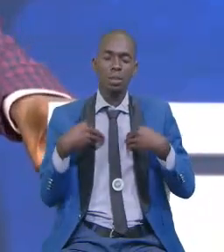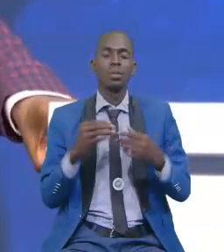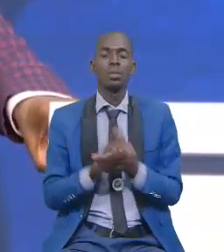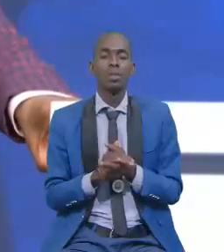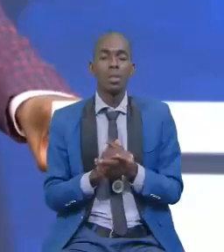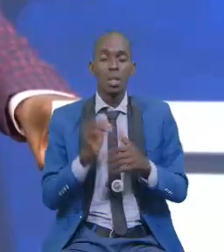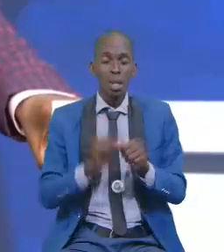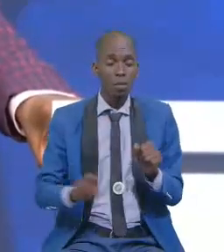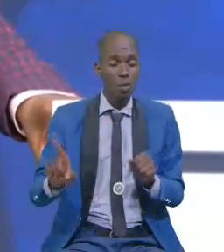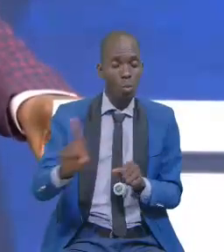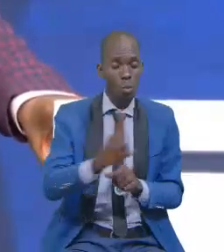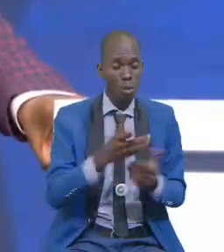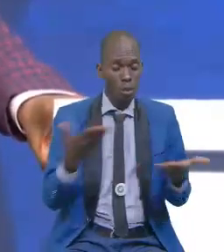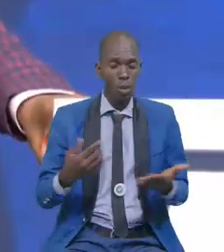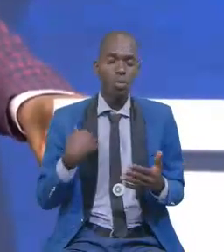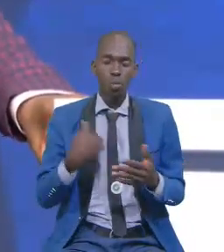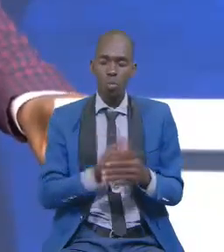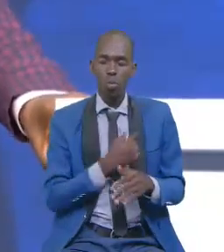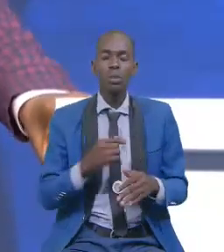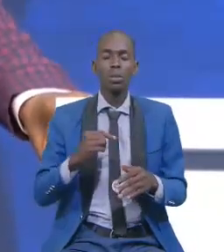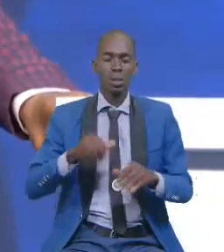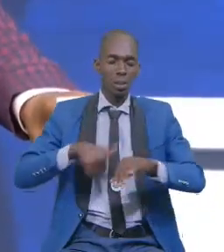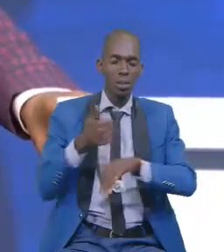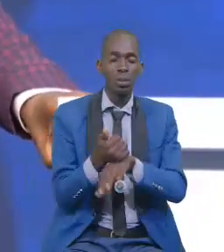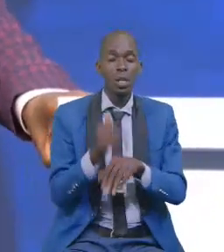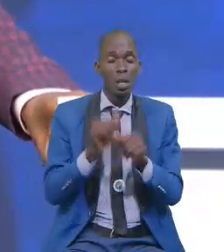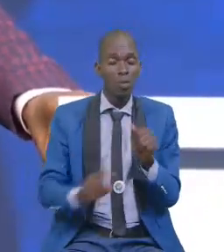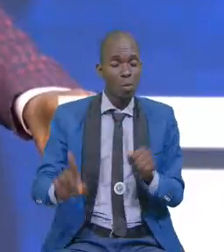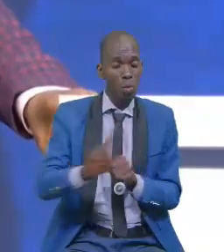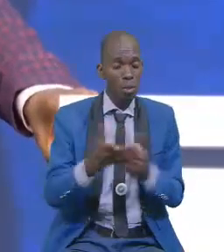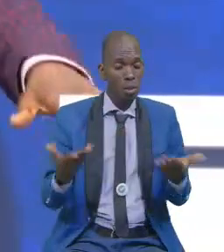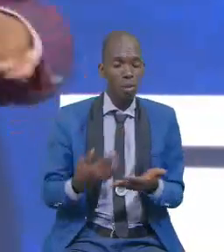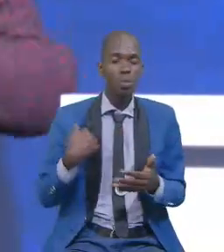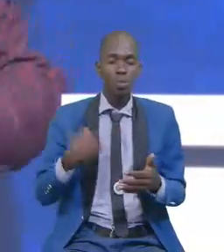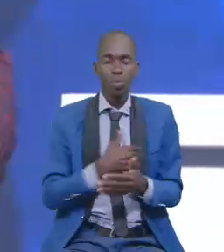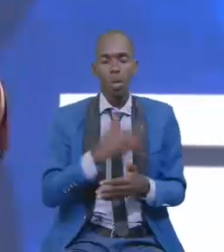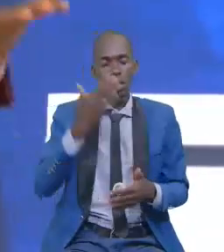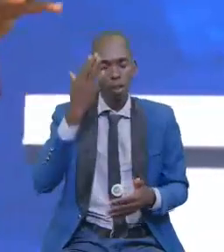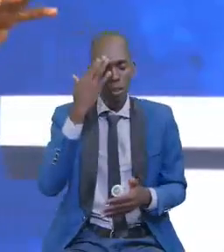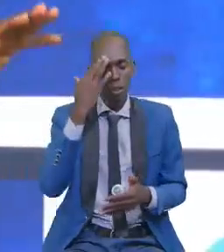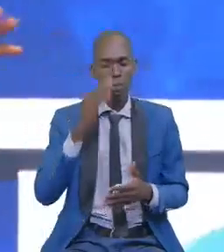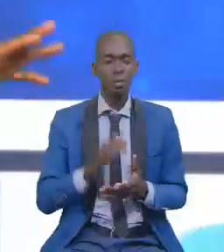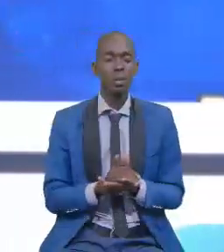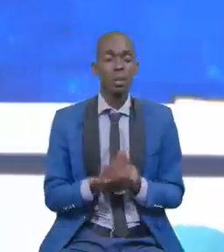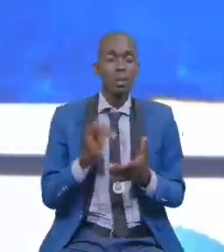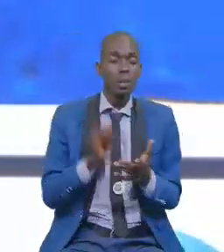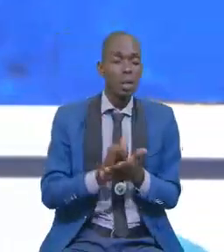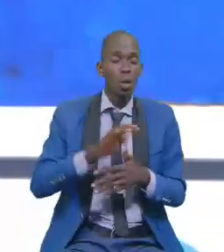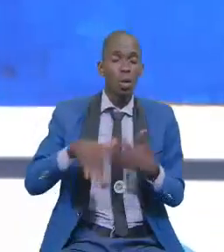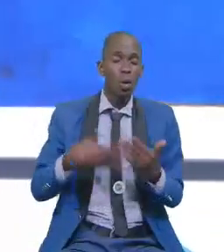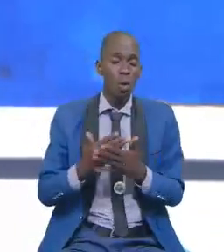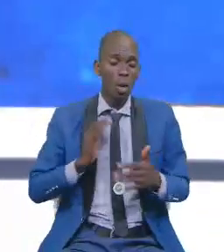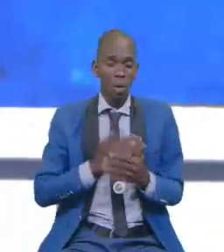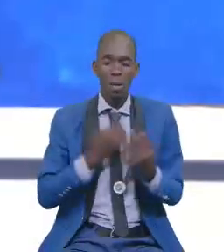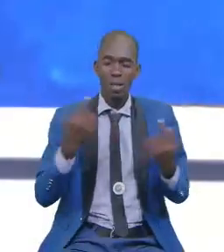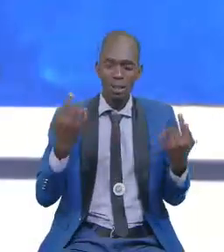Everyone here tonight, we affirm. Everyone here tonight, we acknowledge that all our sicknesses, whatever